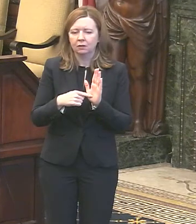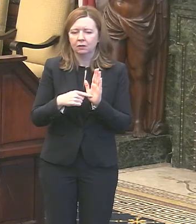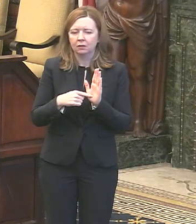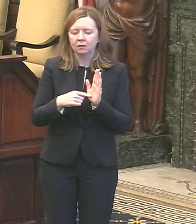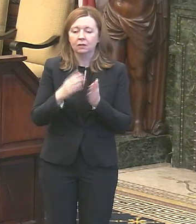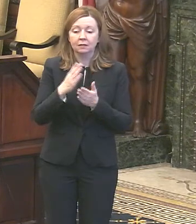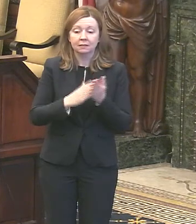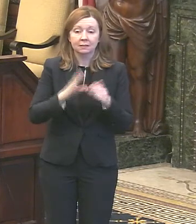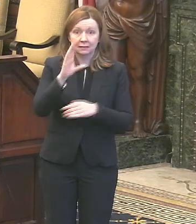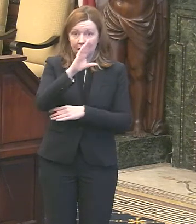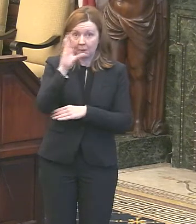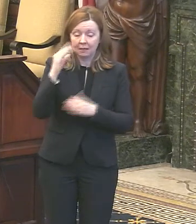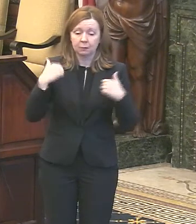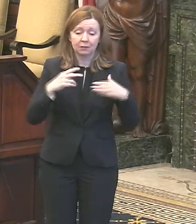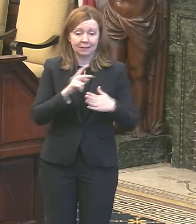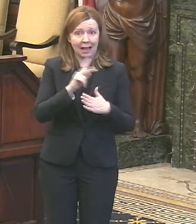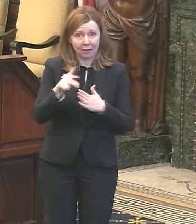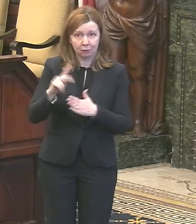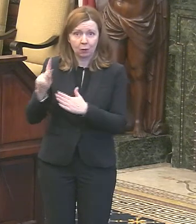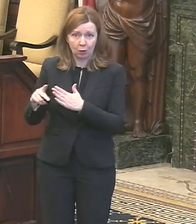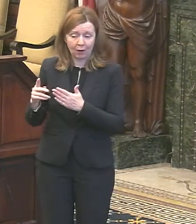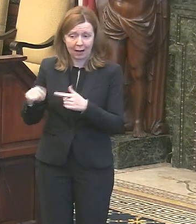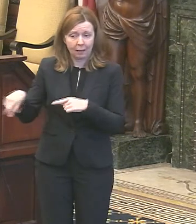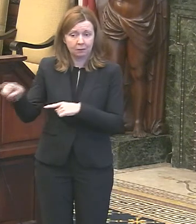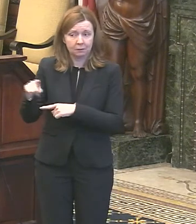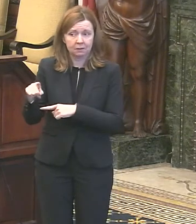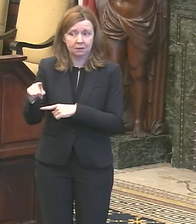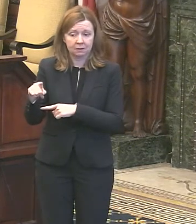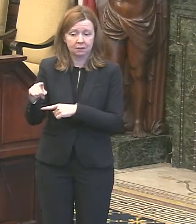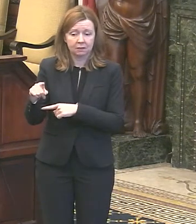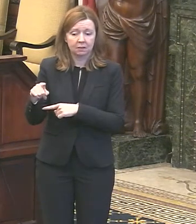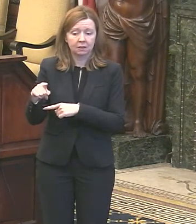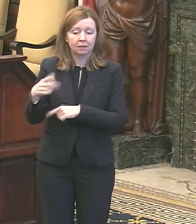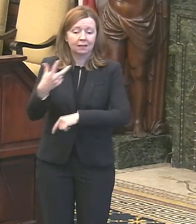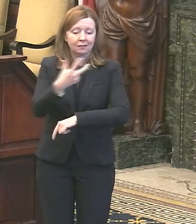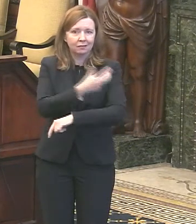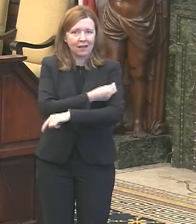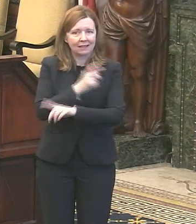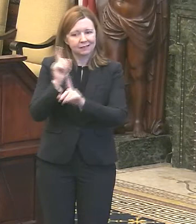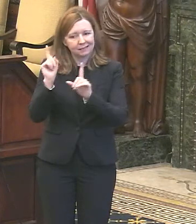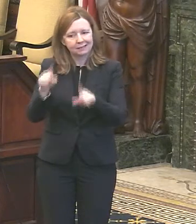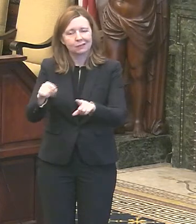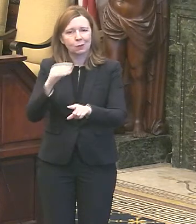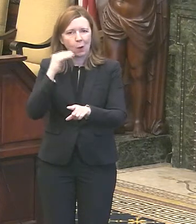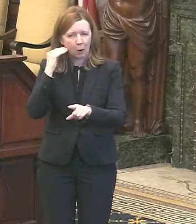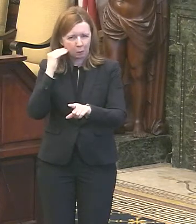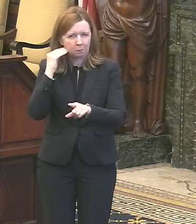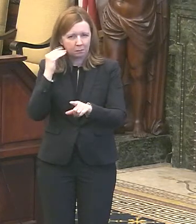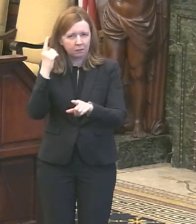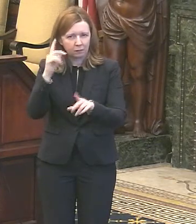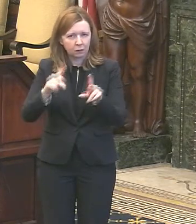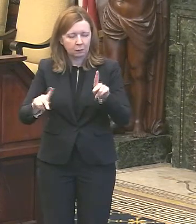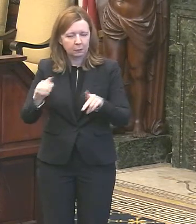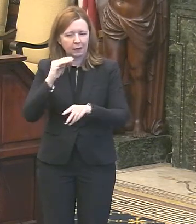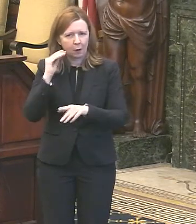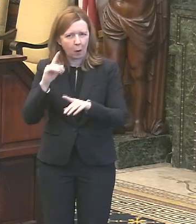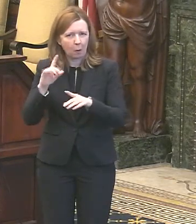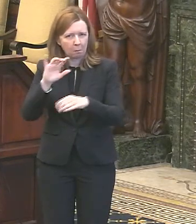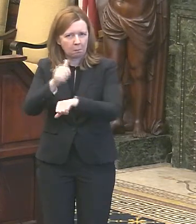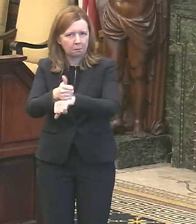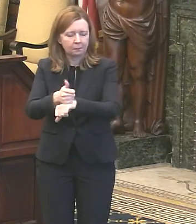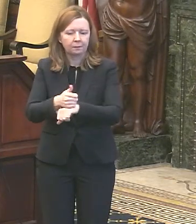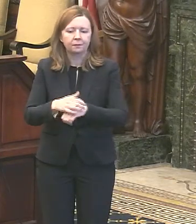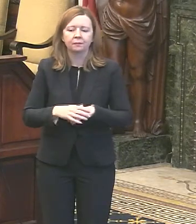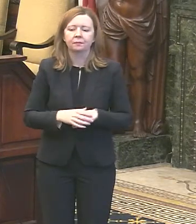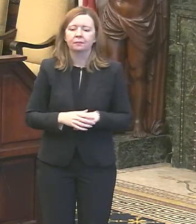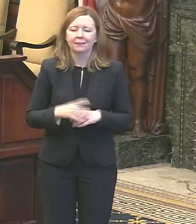some hospitals that have programs where they're doing vaccination of homebound people. And it's perfect for that because it's very difficult to go more